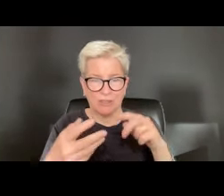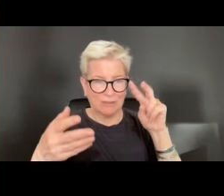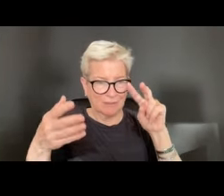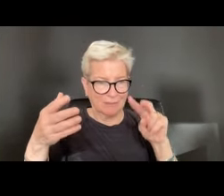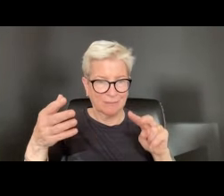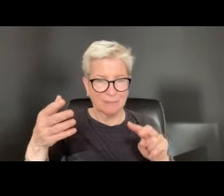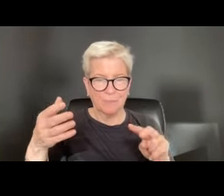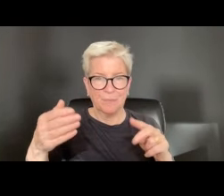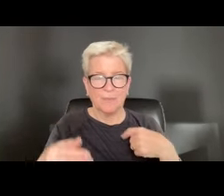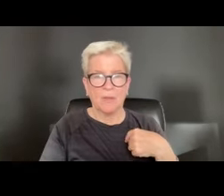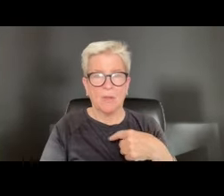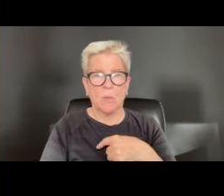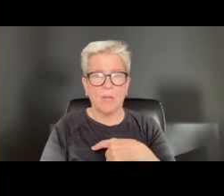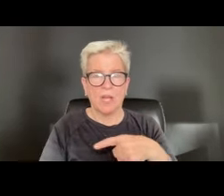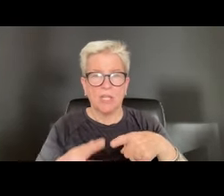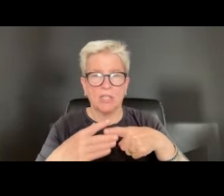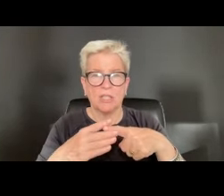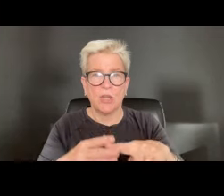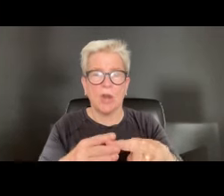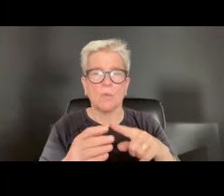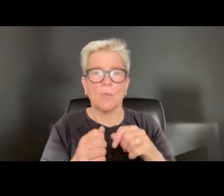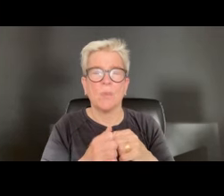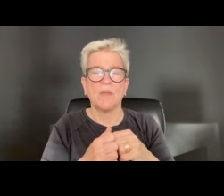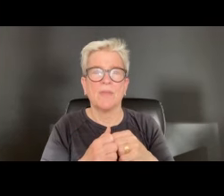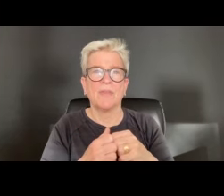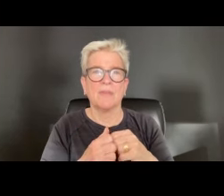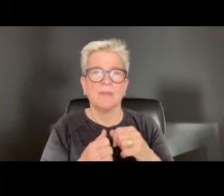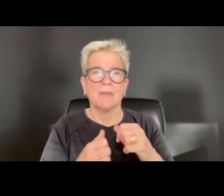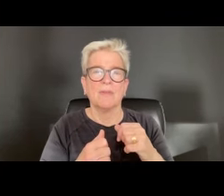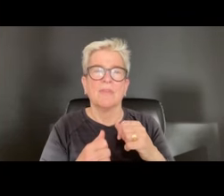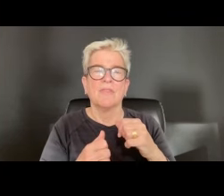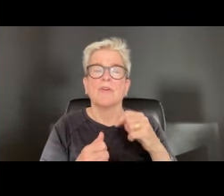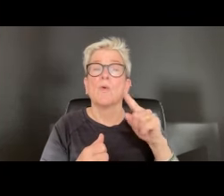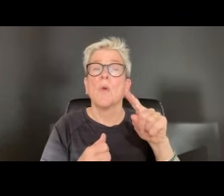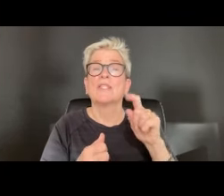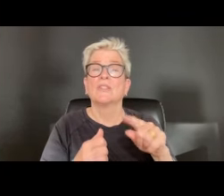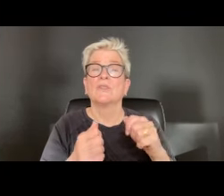And we are going to start with some of the most liked questions.